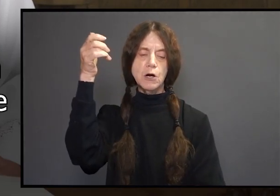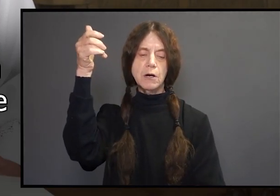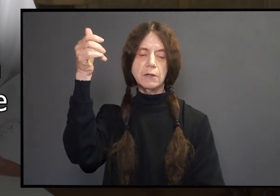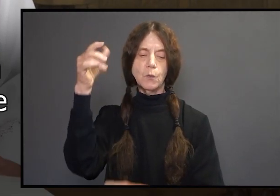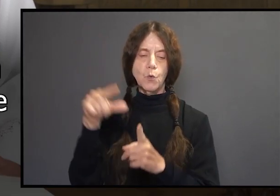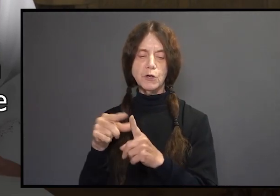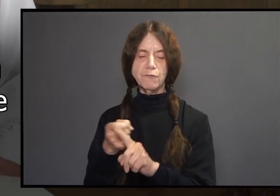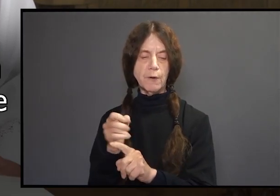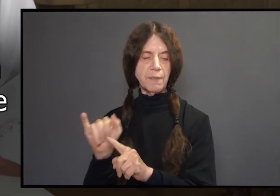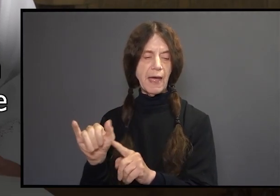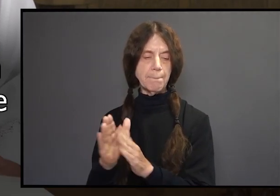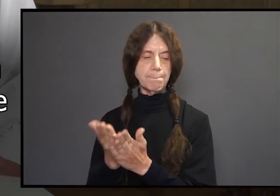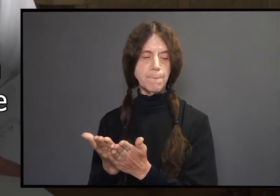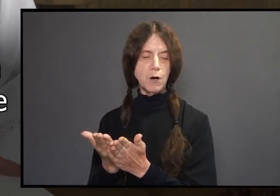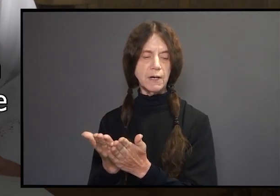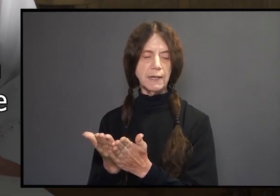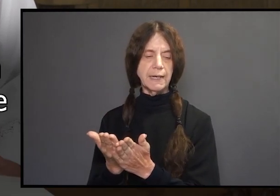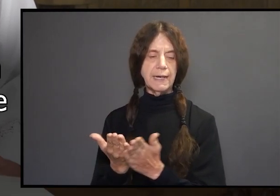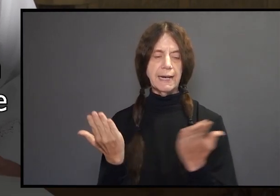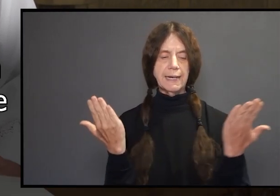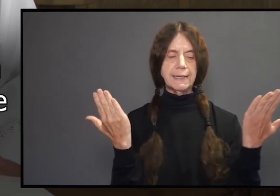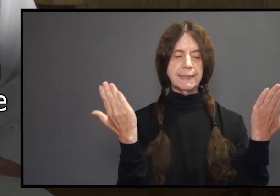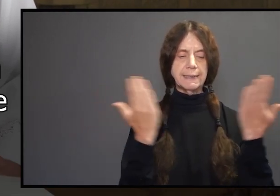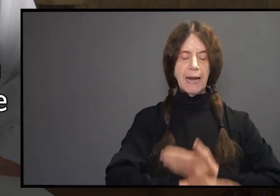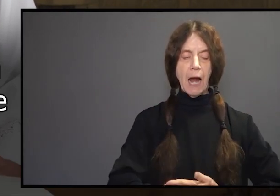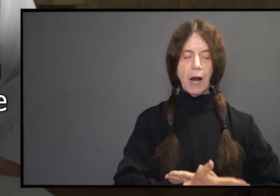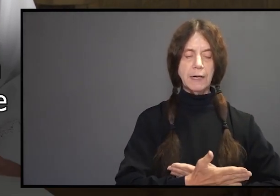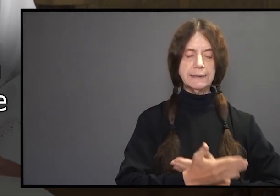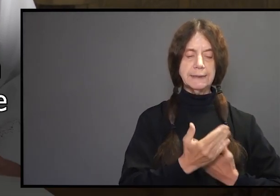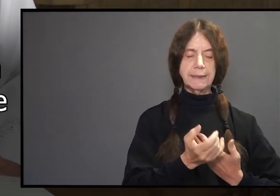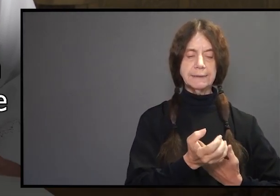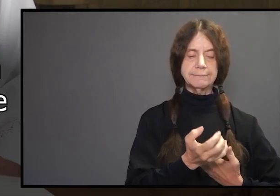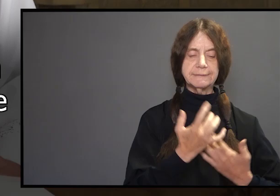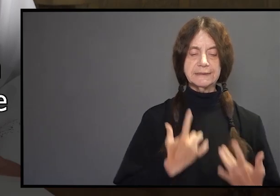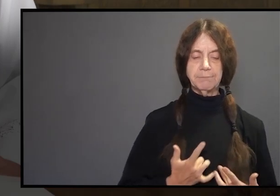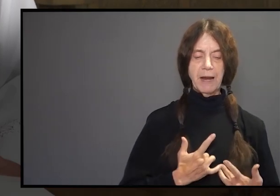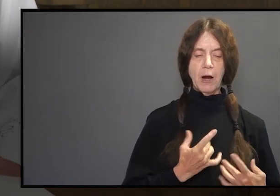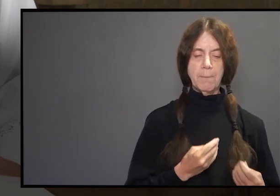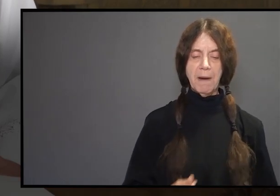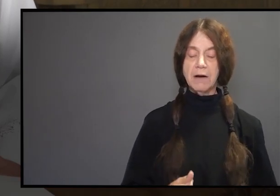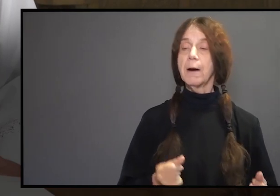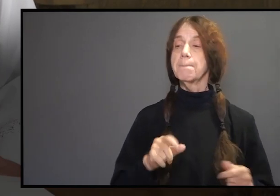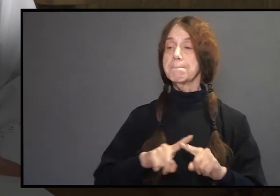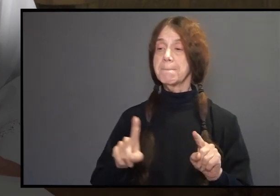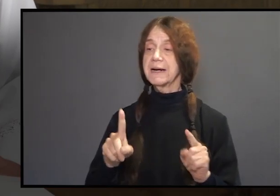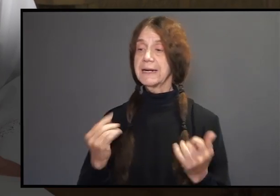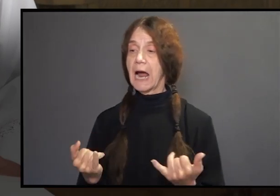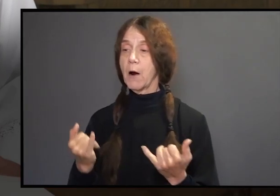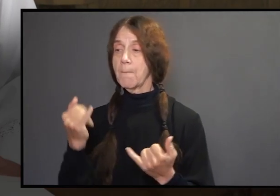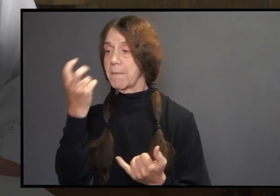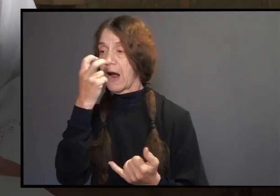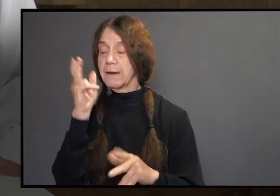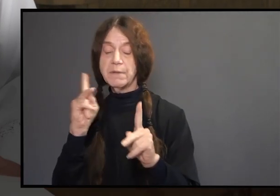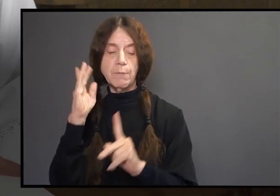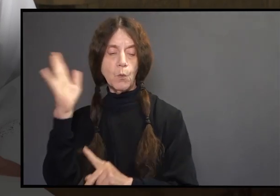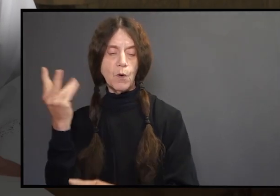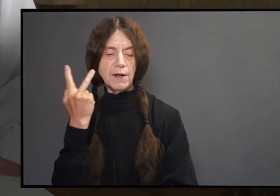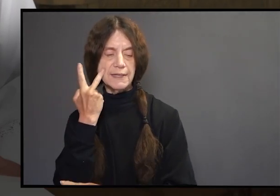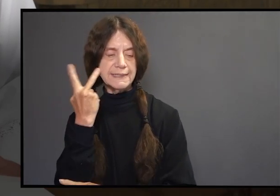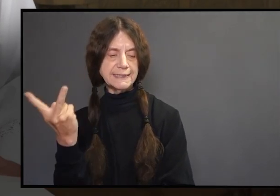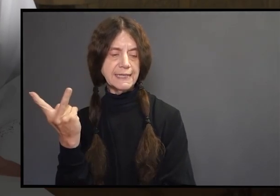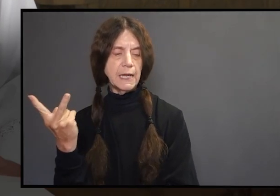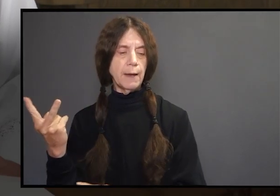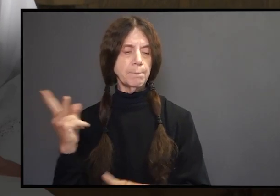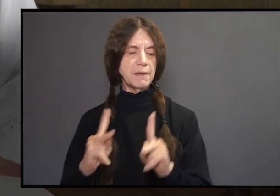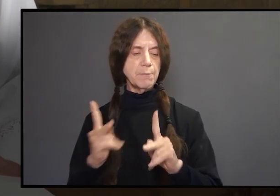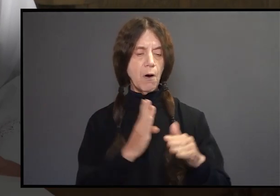book, and out of their gloom and darkness the eyes of the blind shall see. The meek shall obtain fresh joy in the